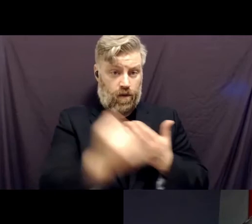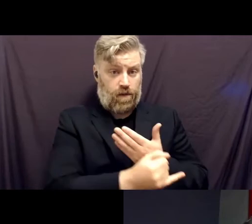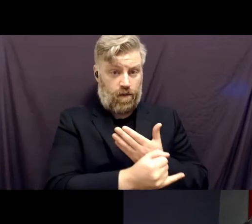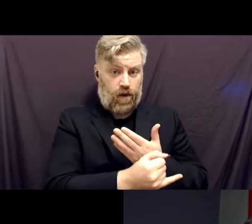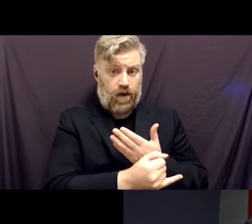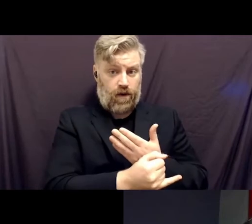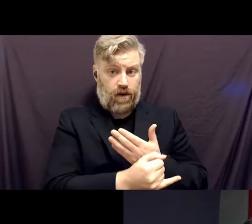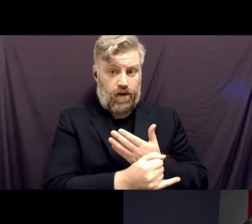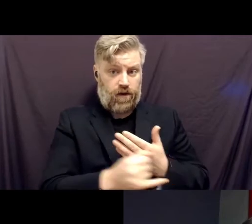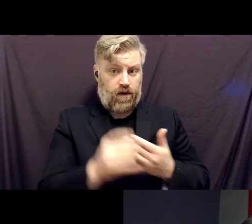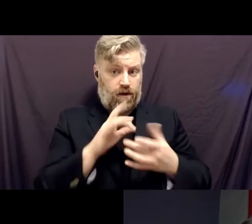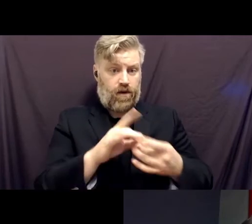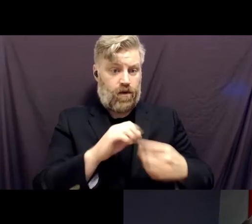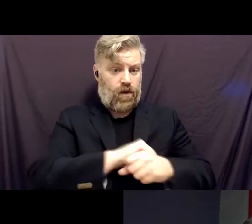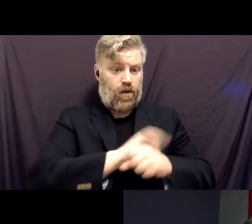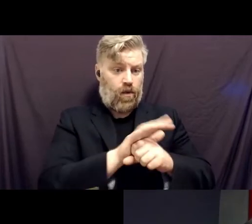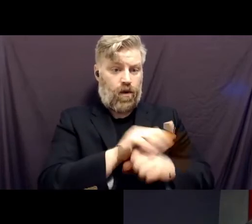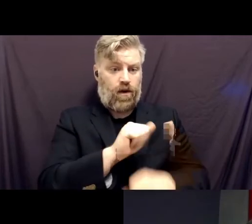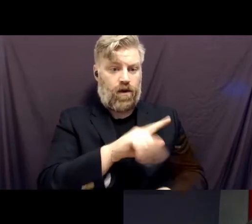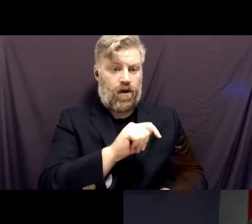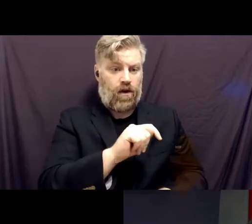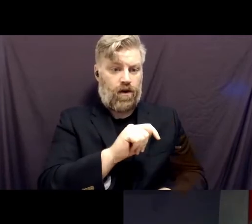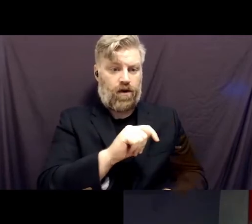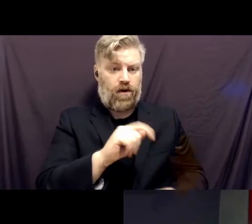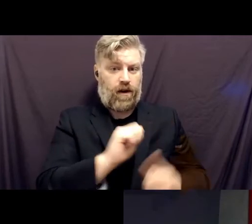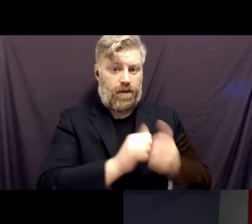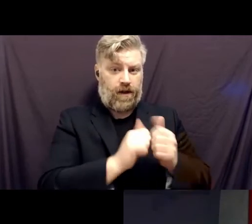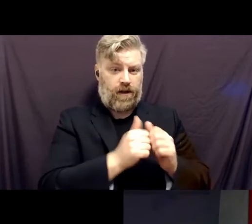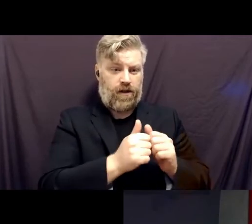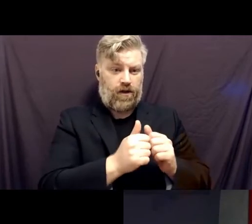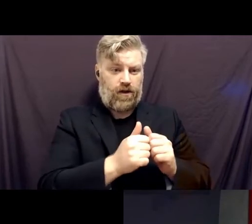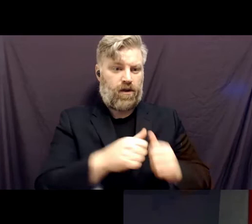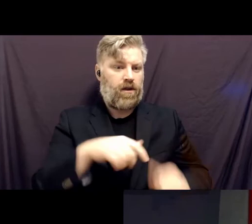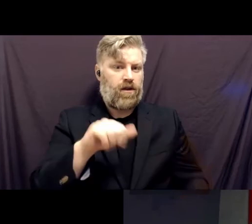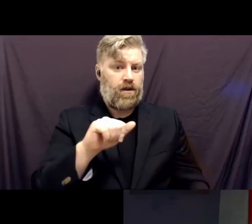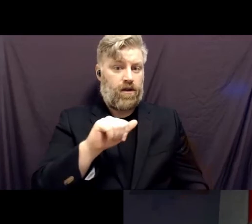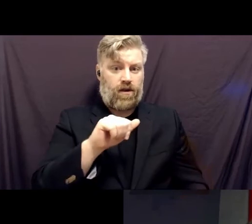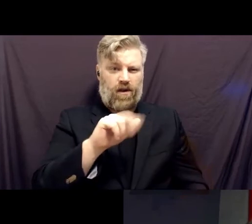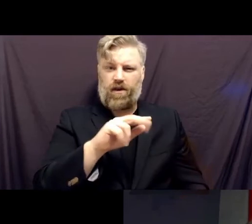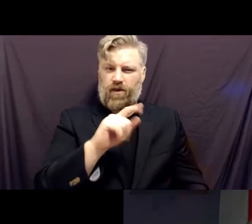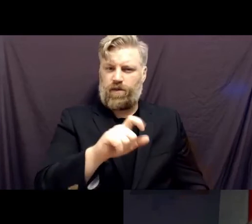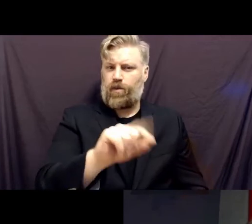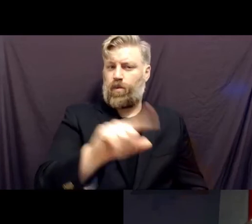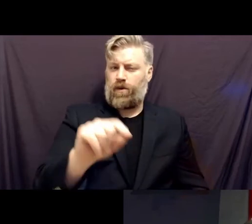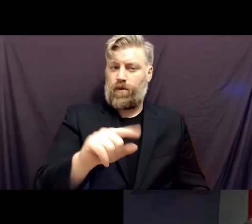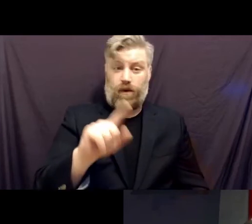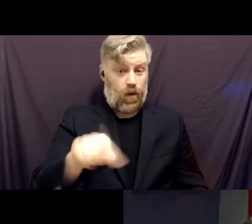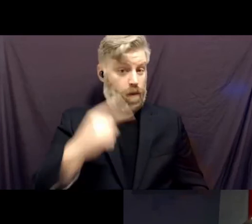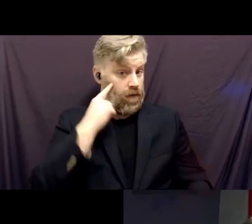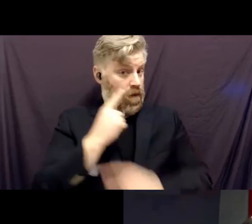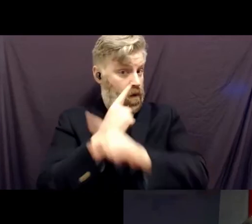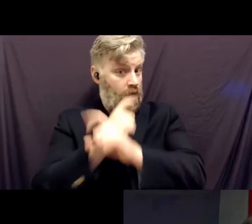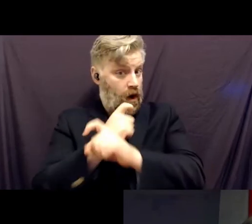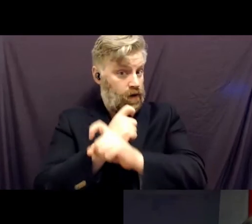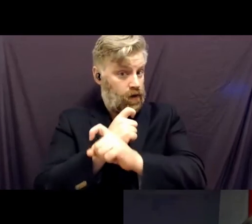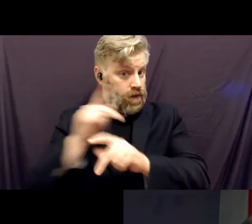art competition due in August 30th, 2020, only open to Austria's artists? Yeah, this